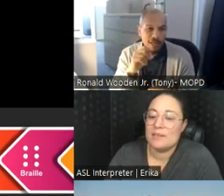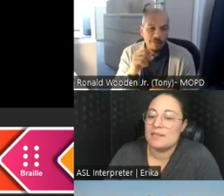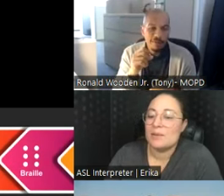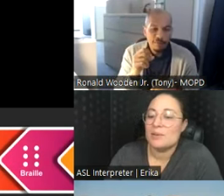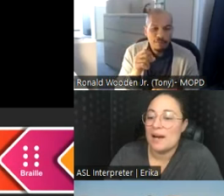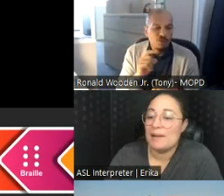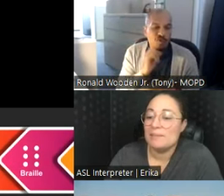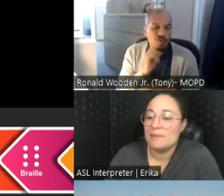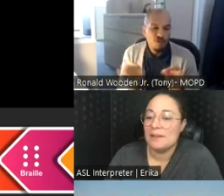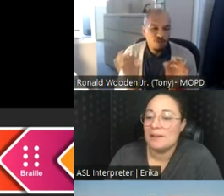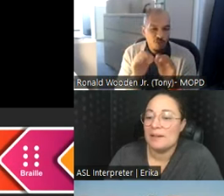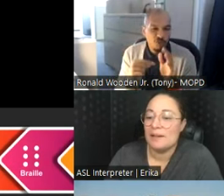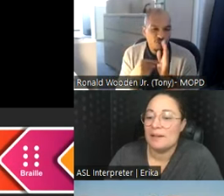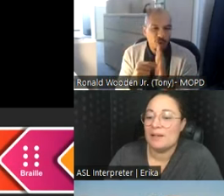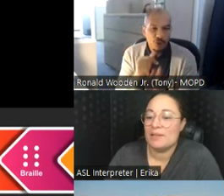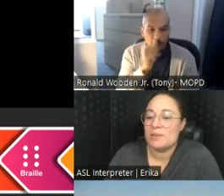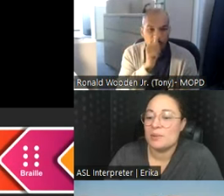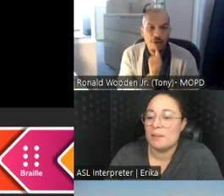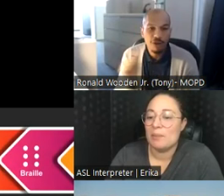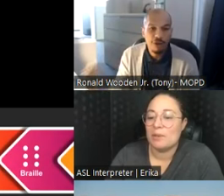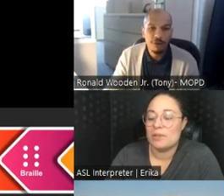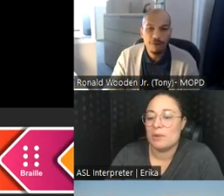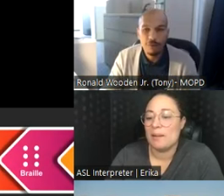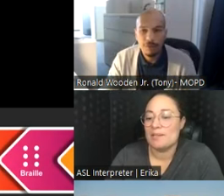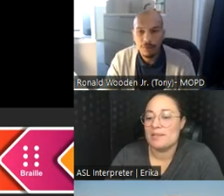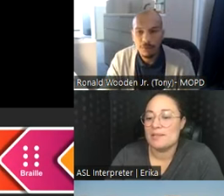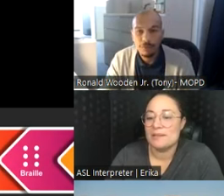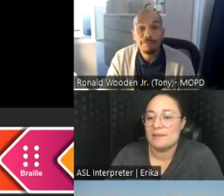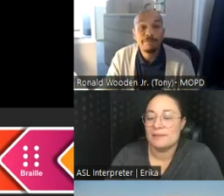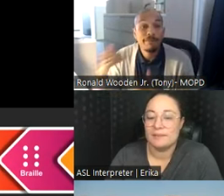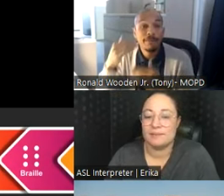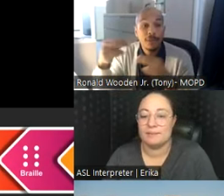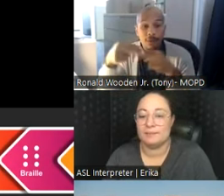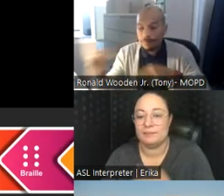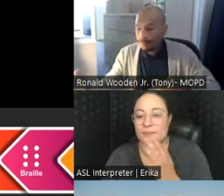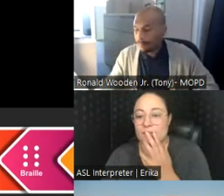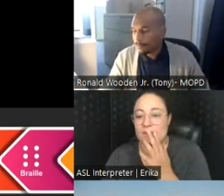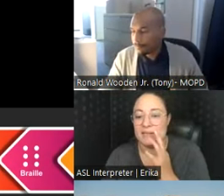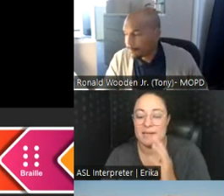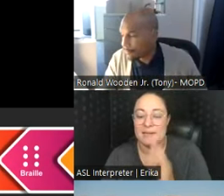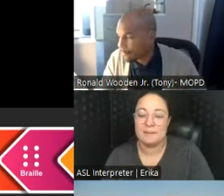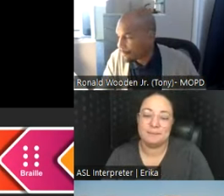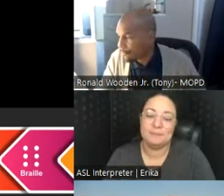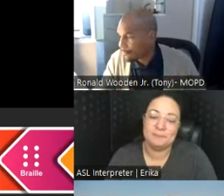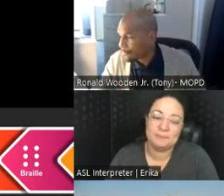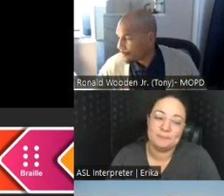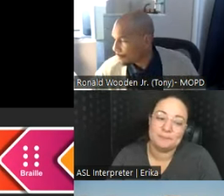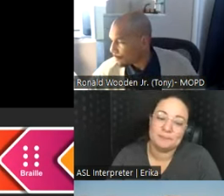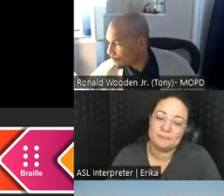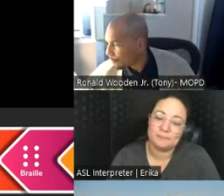It takes a little time. And so it's really important to show patience. Next slide.